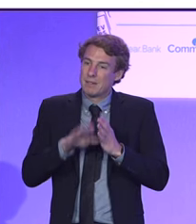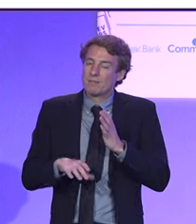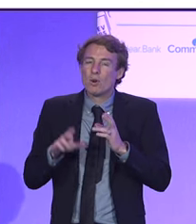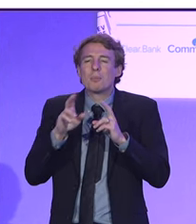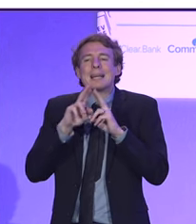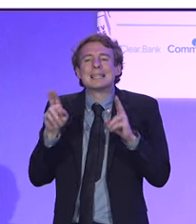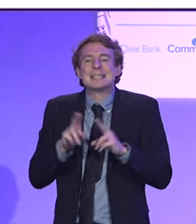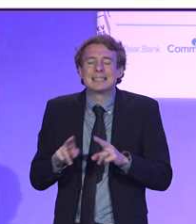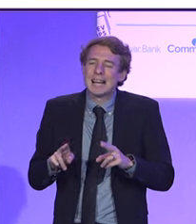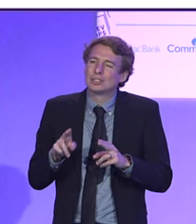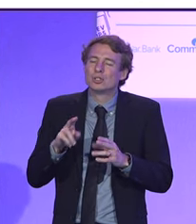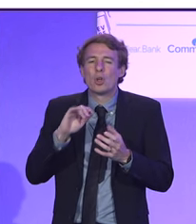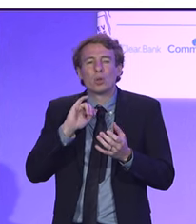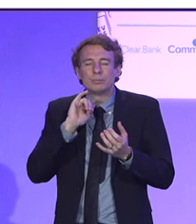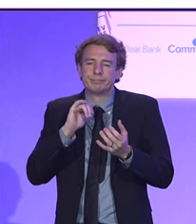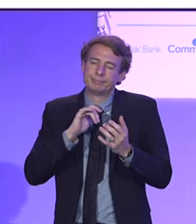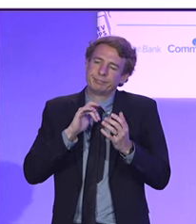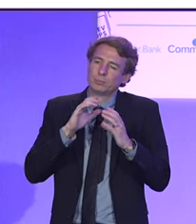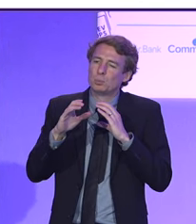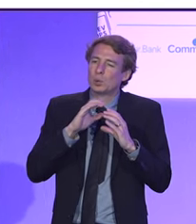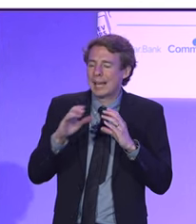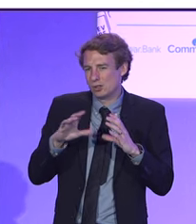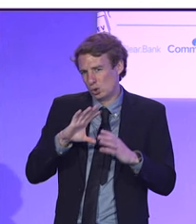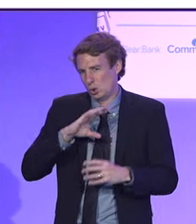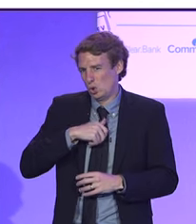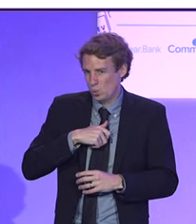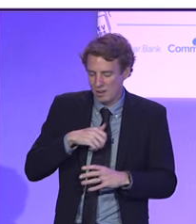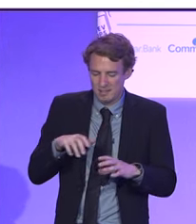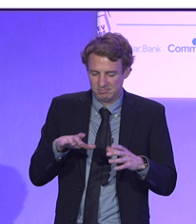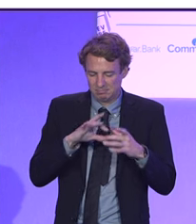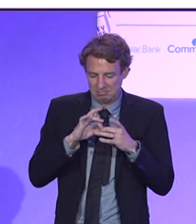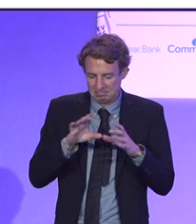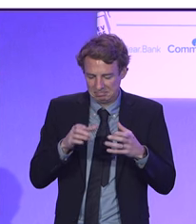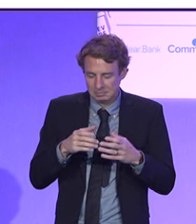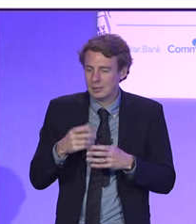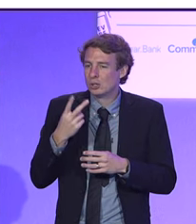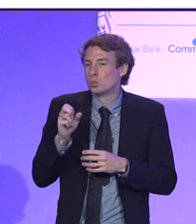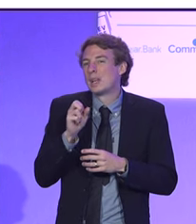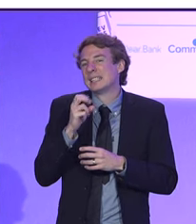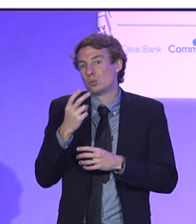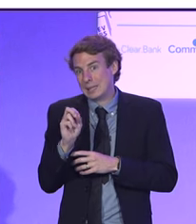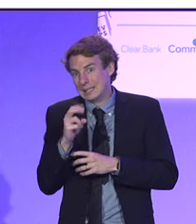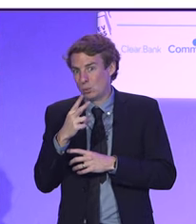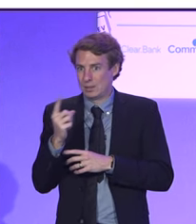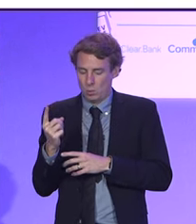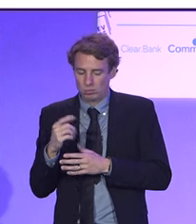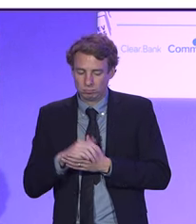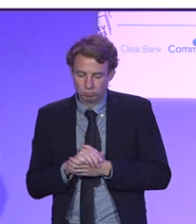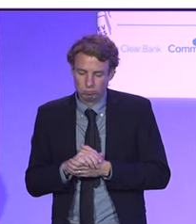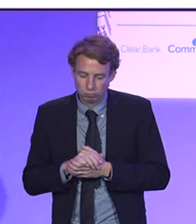Union, taking data from 2020 to 2021. And it shows you the trajectory of